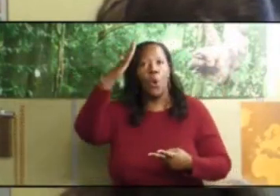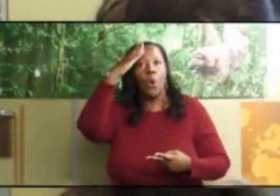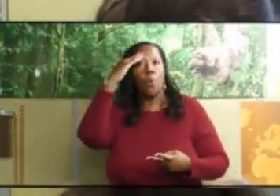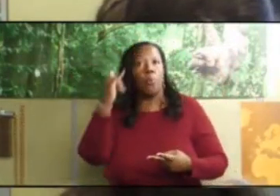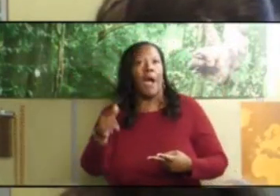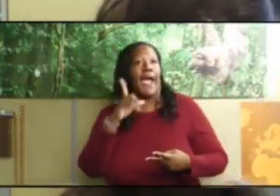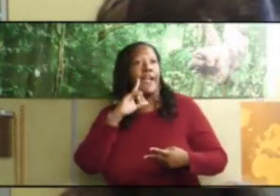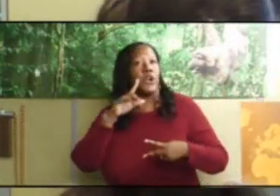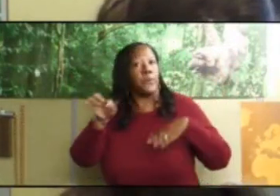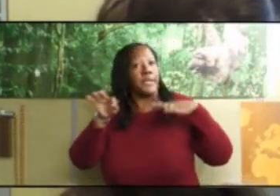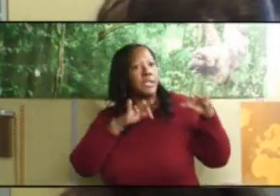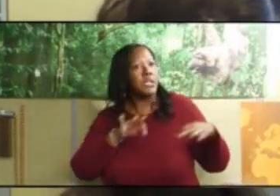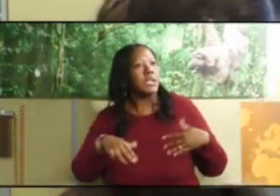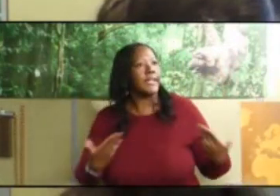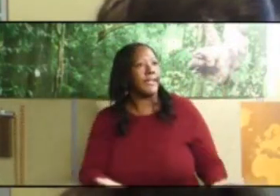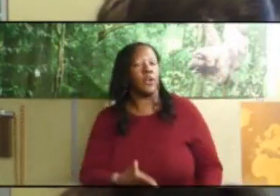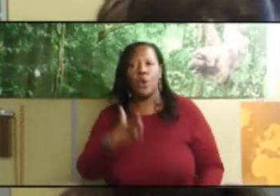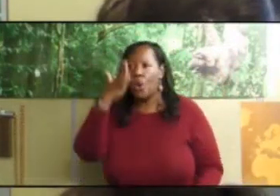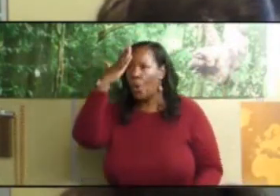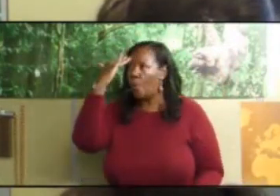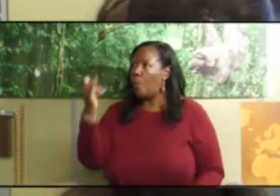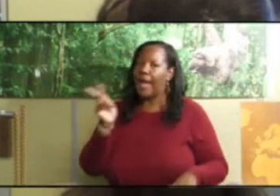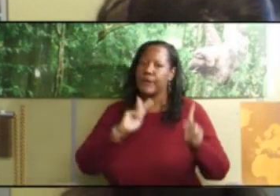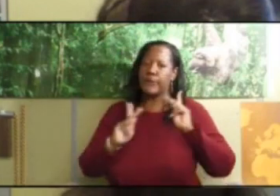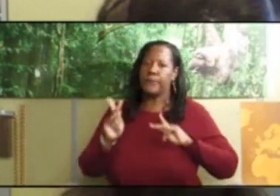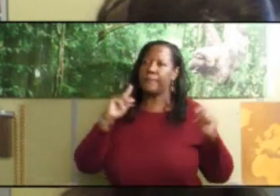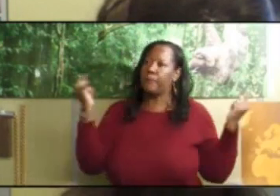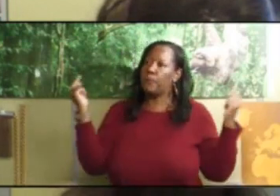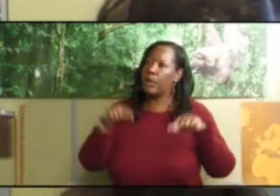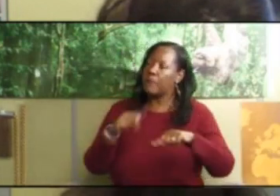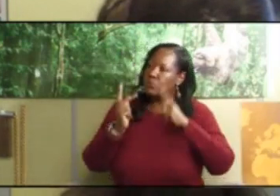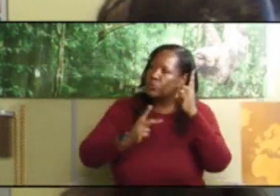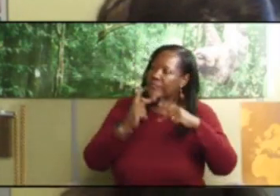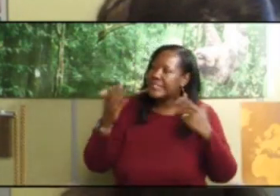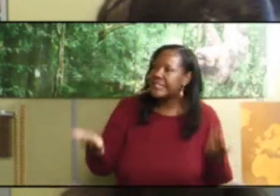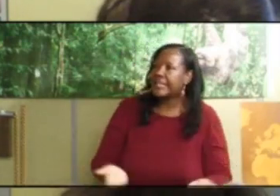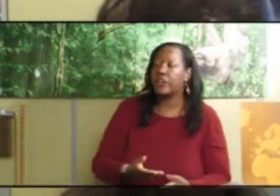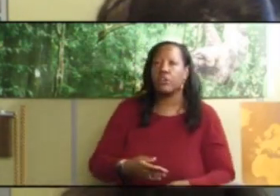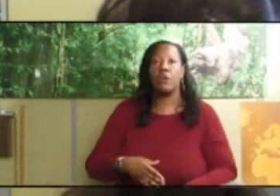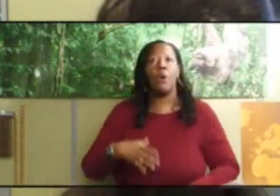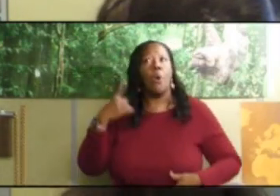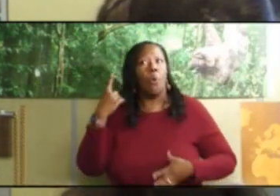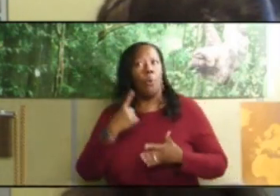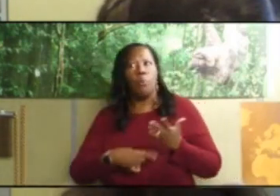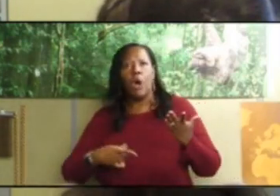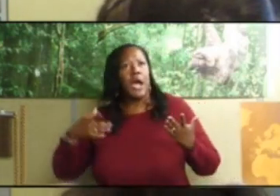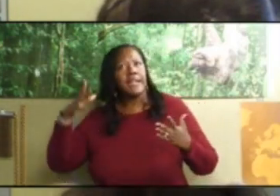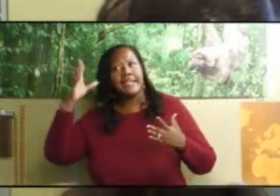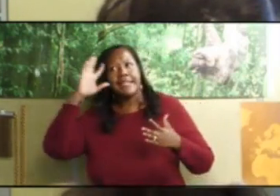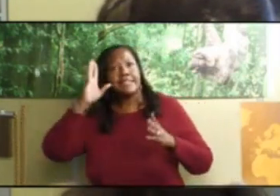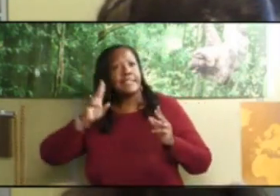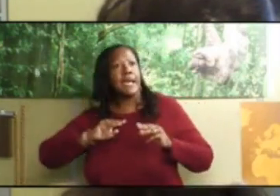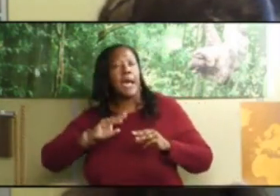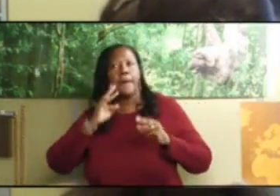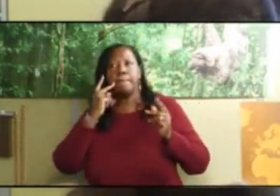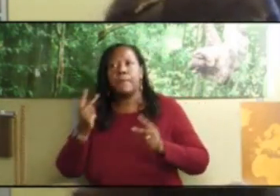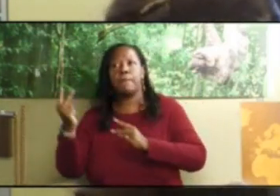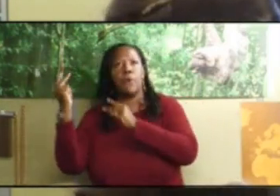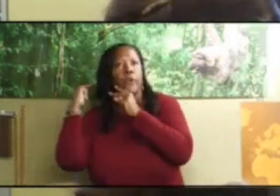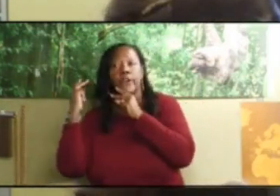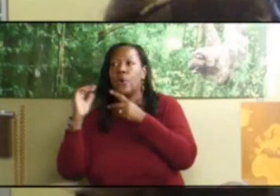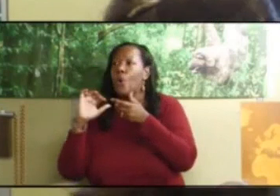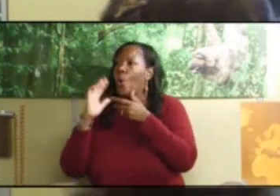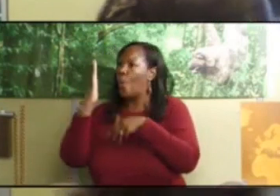here? Why are people visiting here? And down into, well, what is a memorial? And why are memorials built? And how did